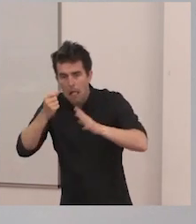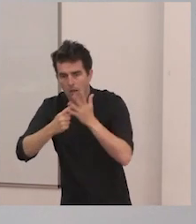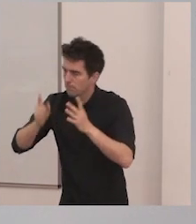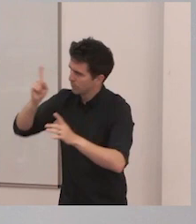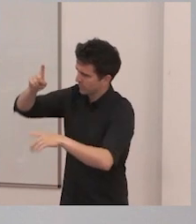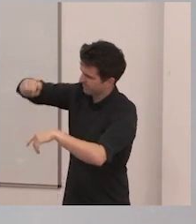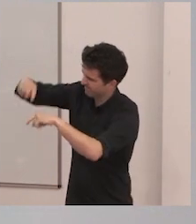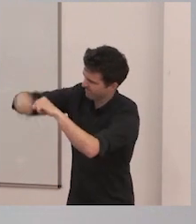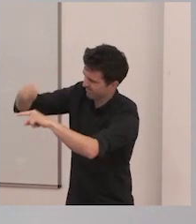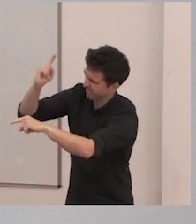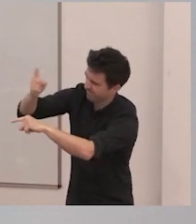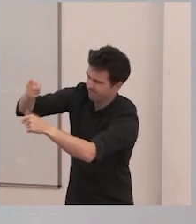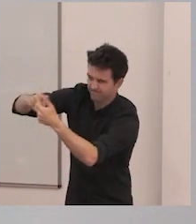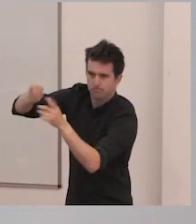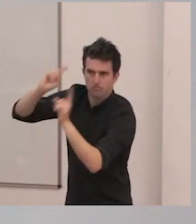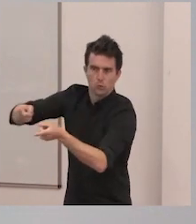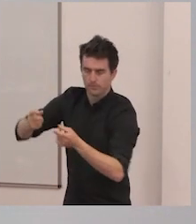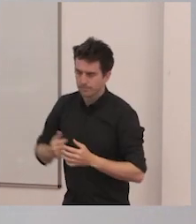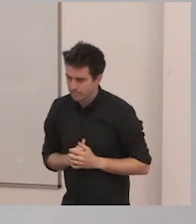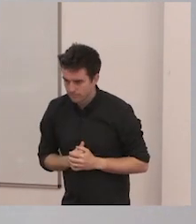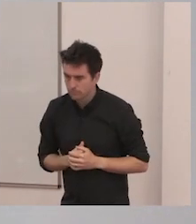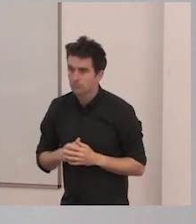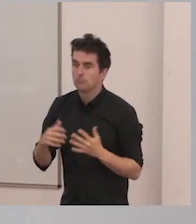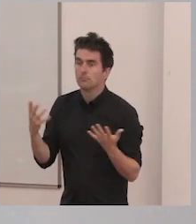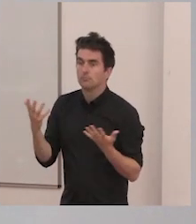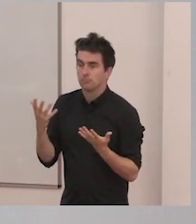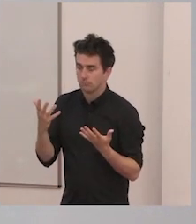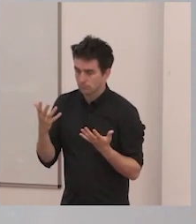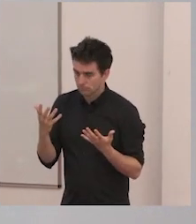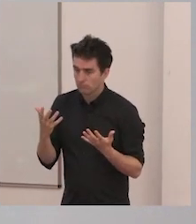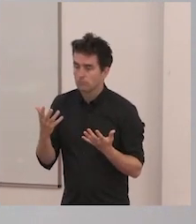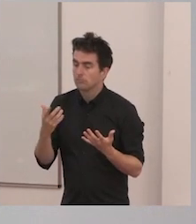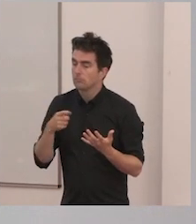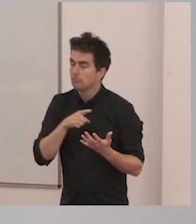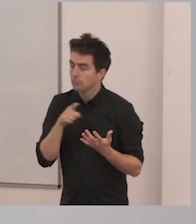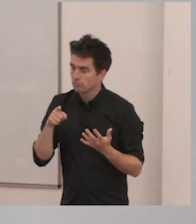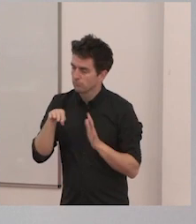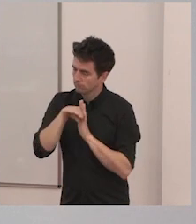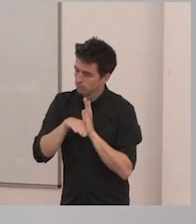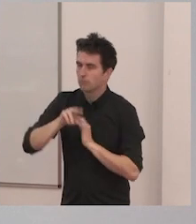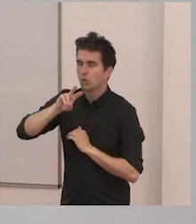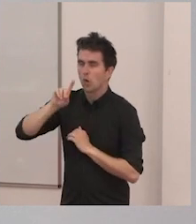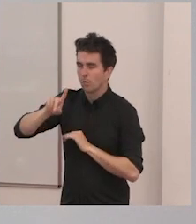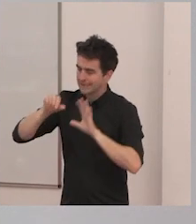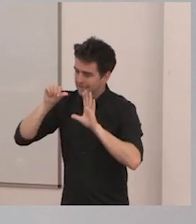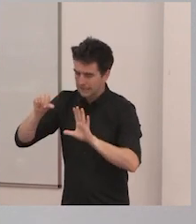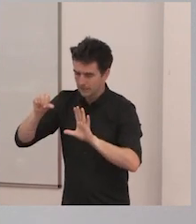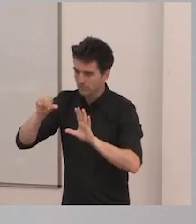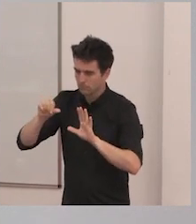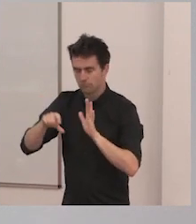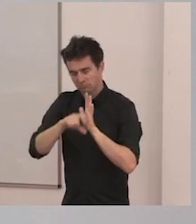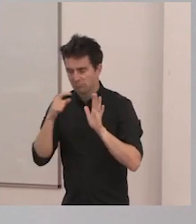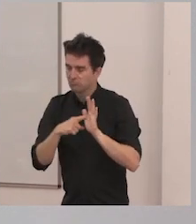statement with the Committee on the Elimination of Discrimination Against Women regarding sexual and reproductive